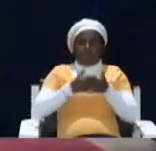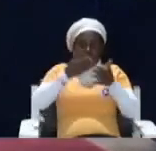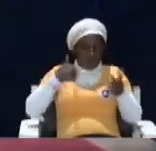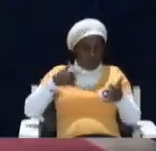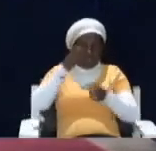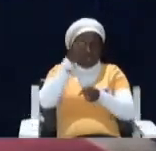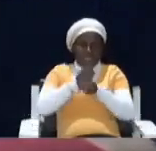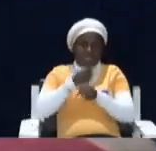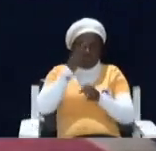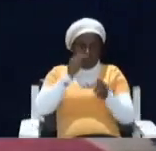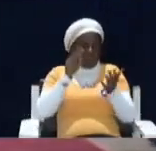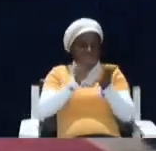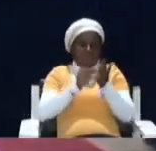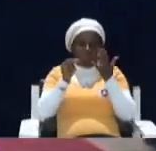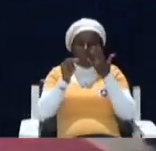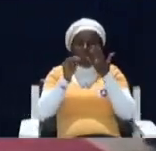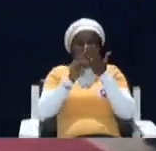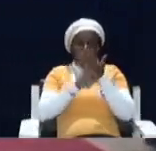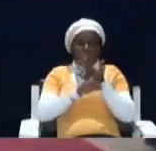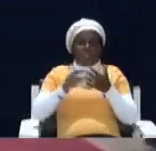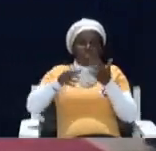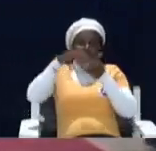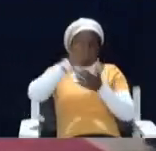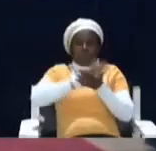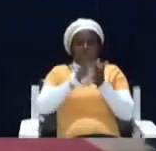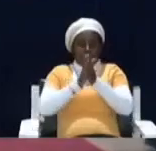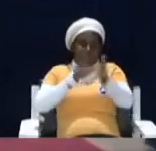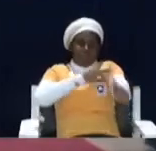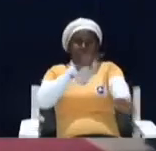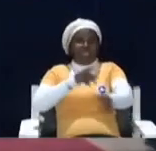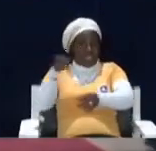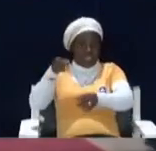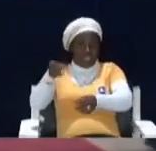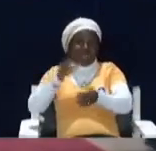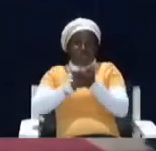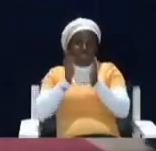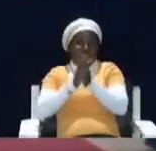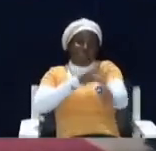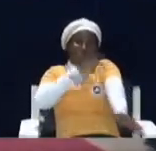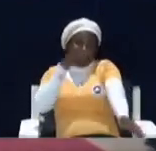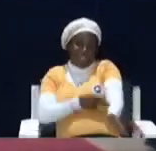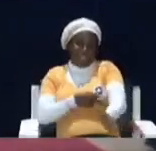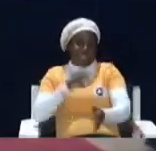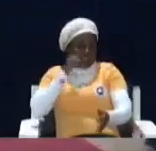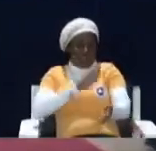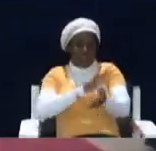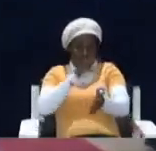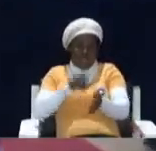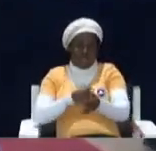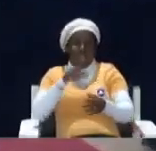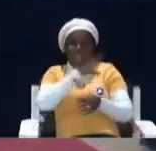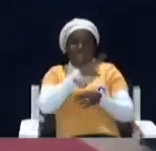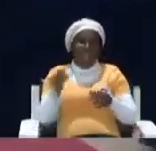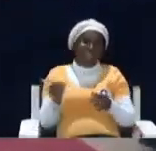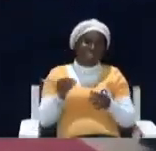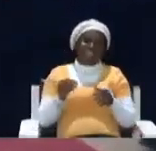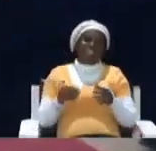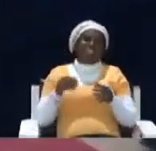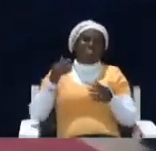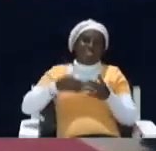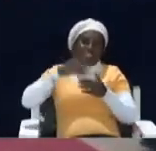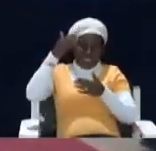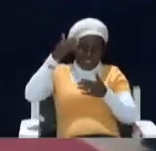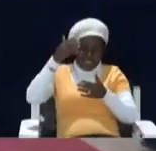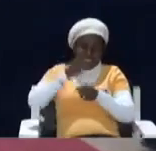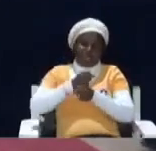end of March, God made me to become pregnant. And by December 2020, I delivered the promised